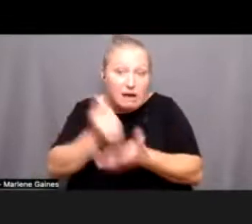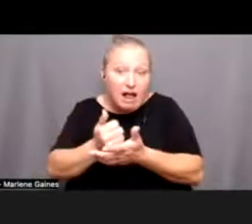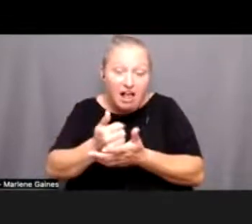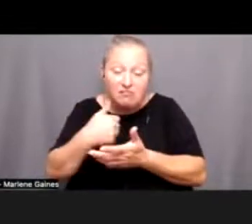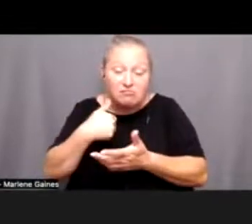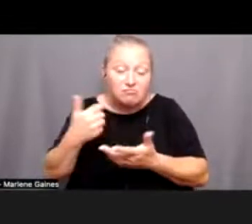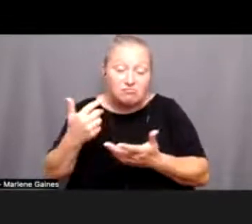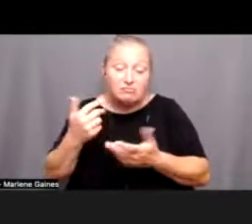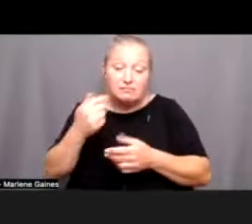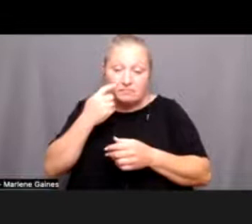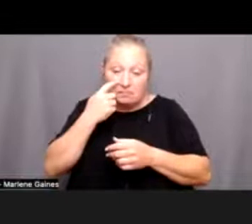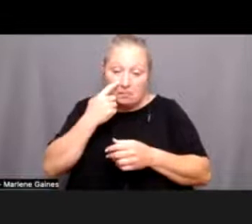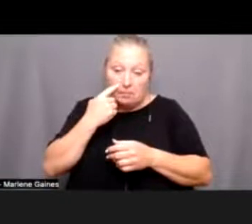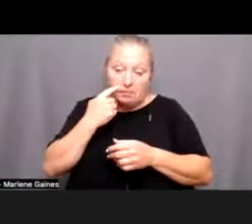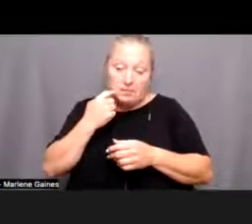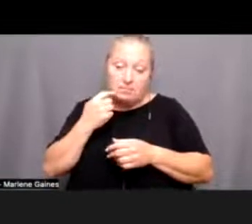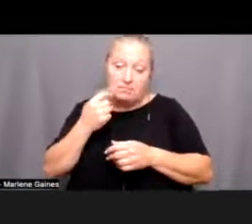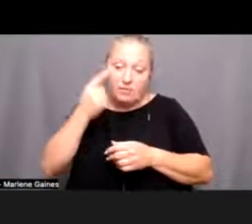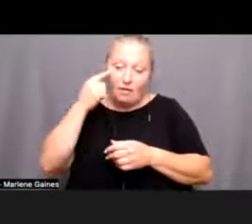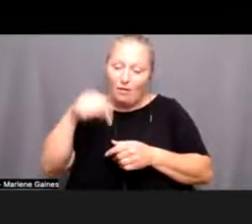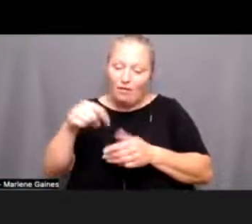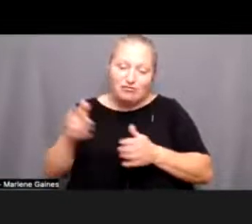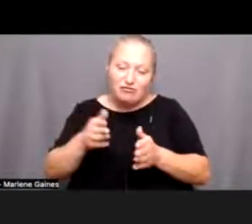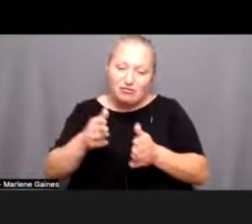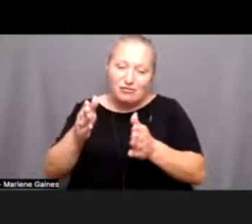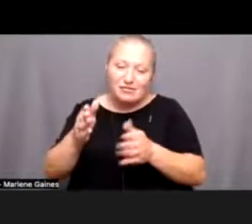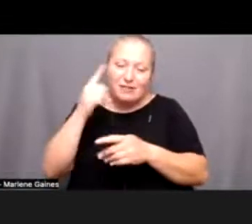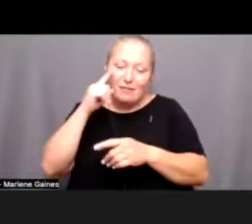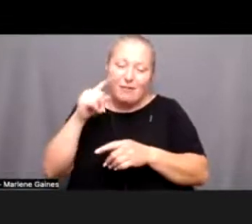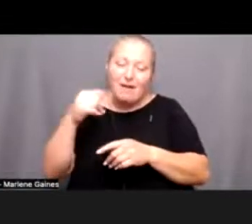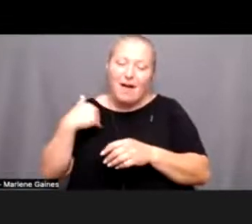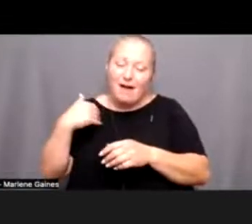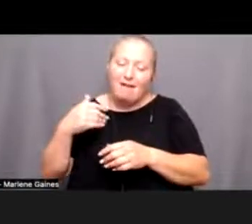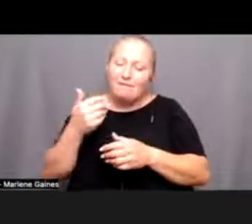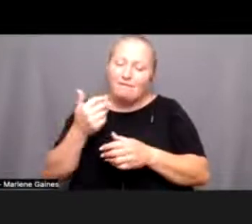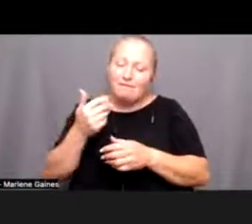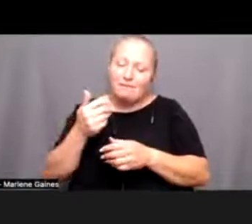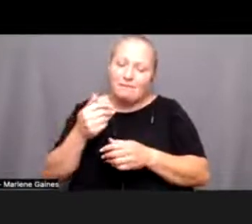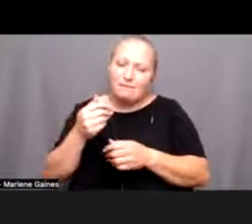to on this journey to having a special,